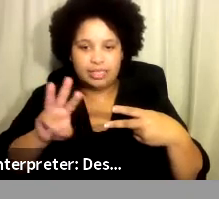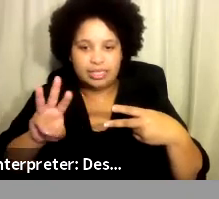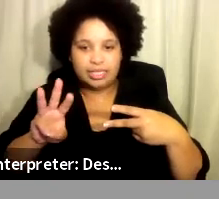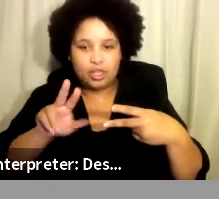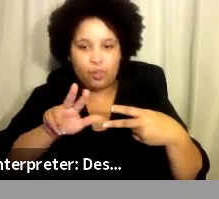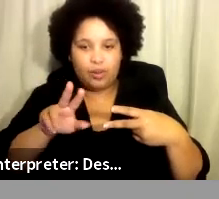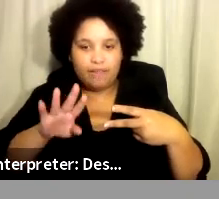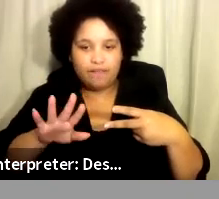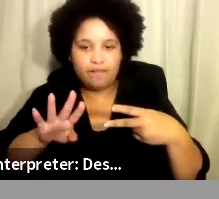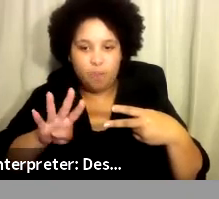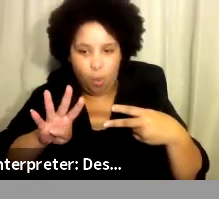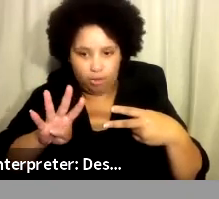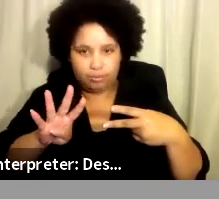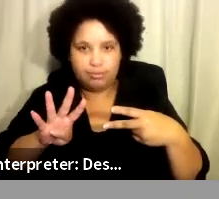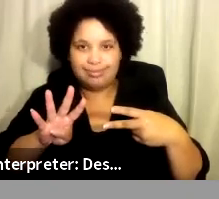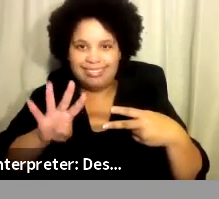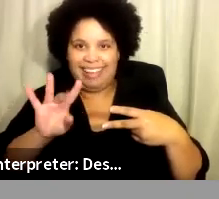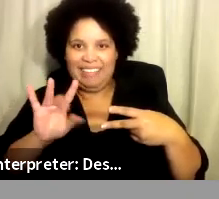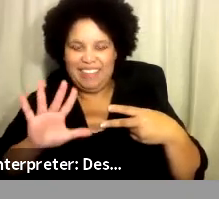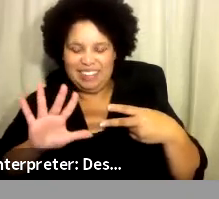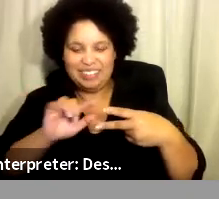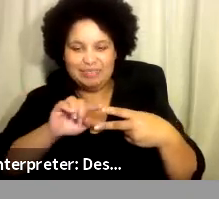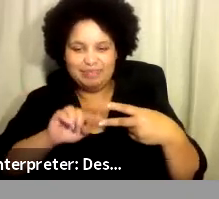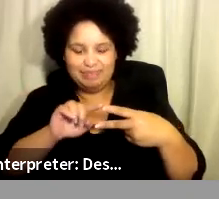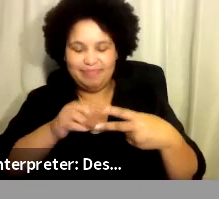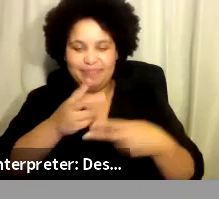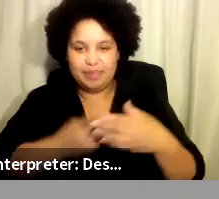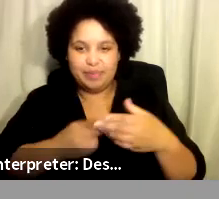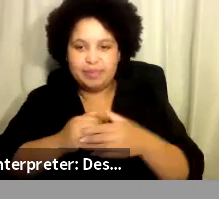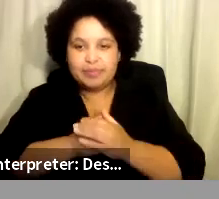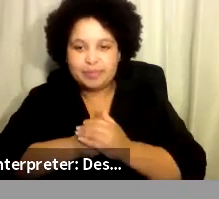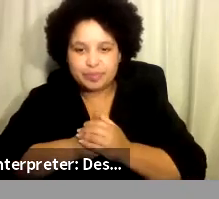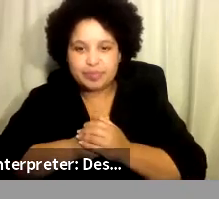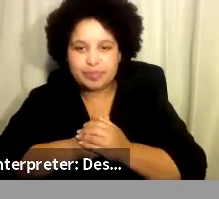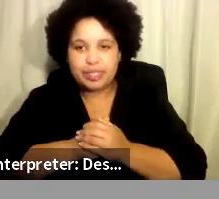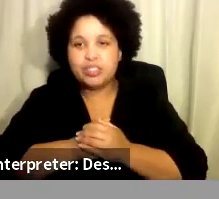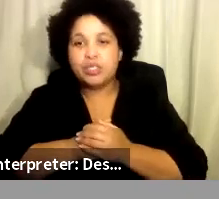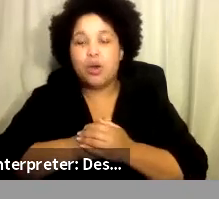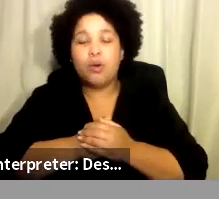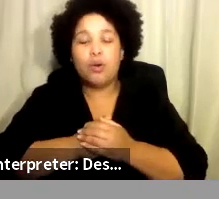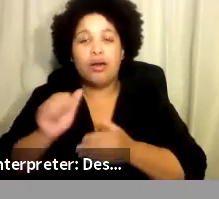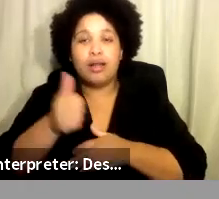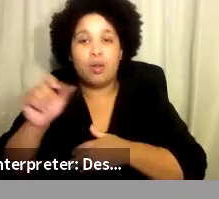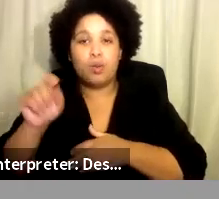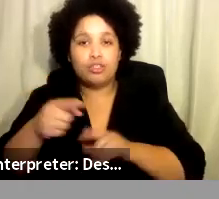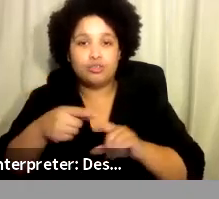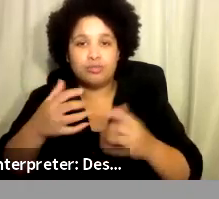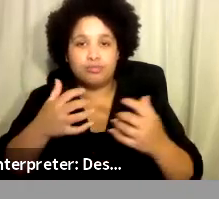as far as if with enrollment? Is one of the questions, or a couple questions that were posed.